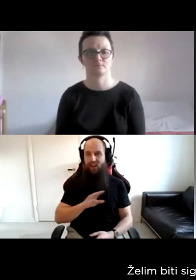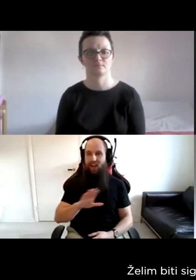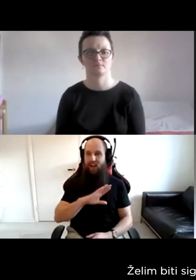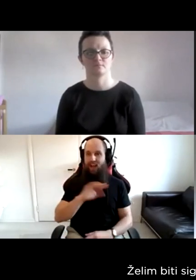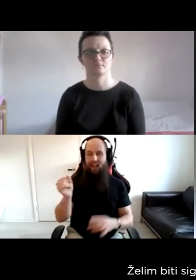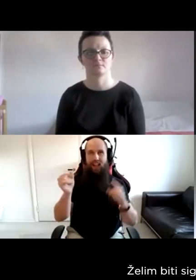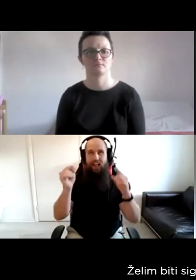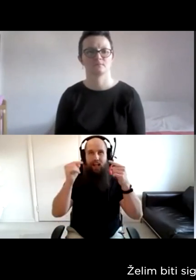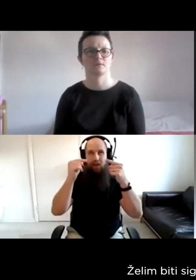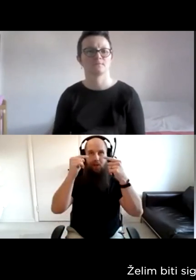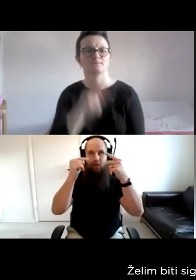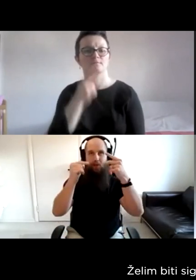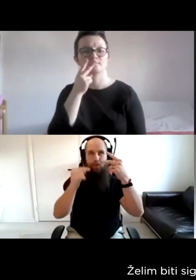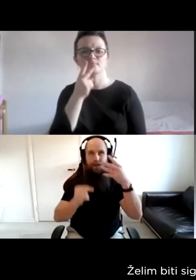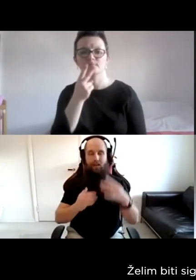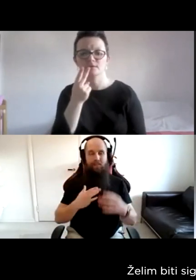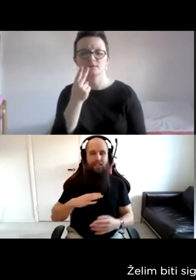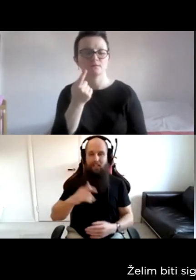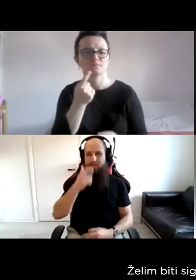make sure I don't miss any raised hands.